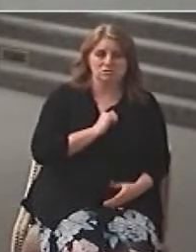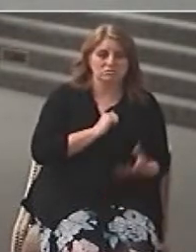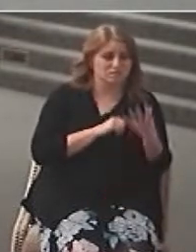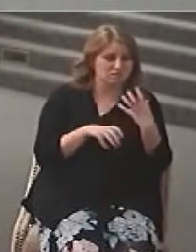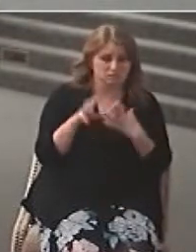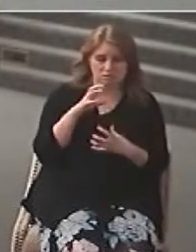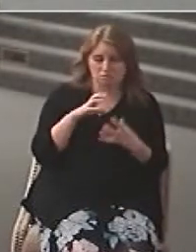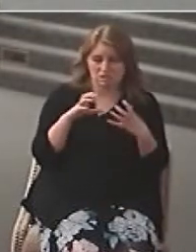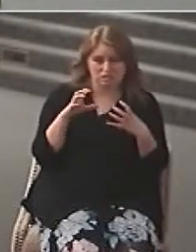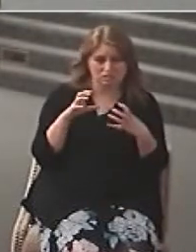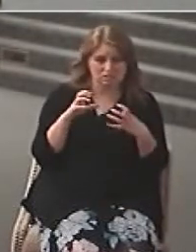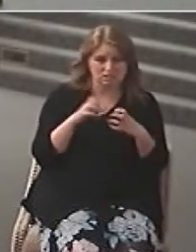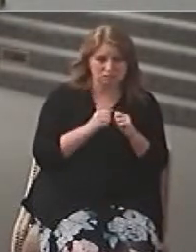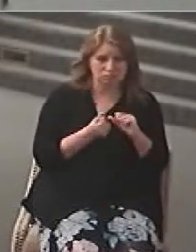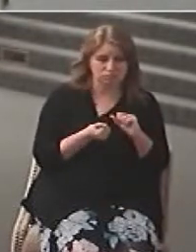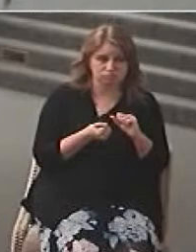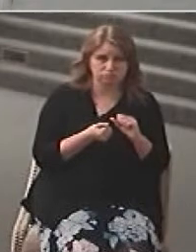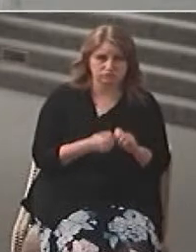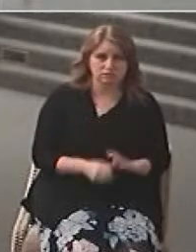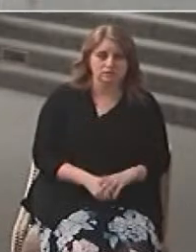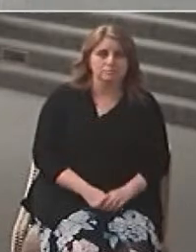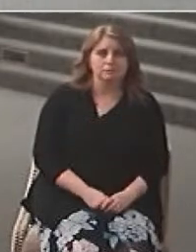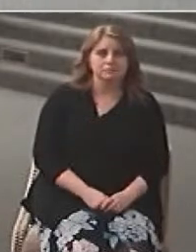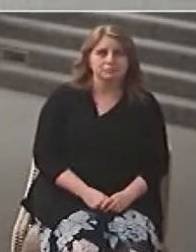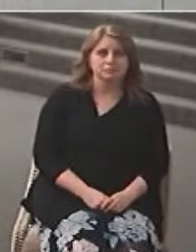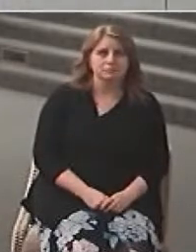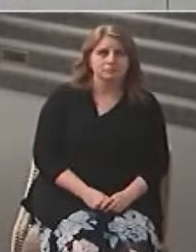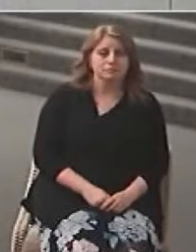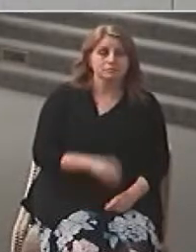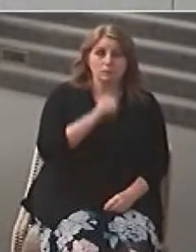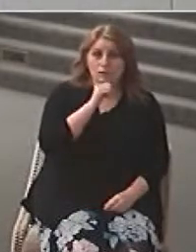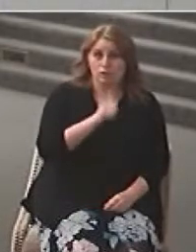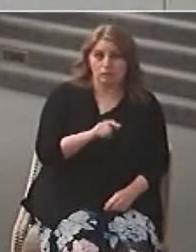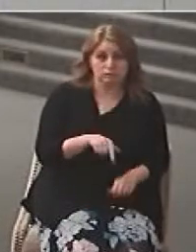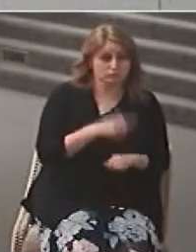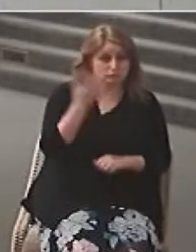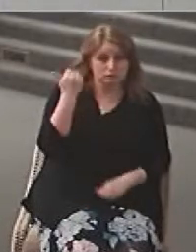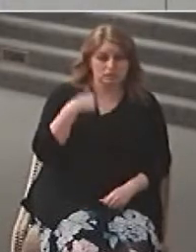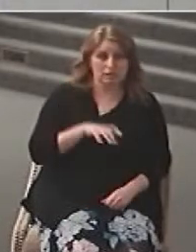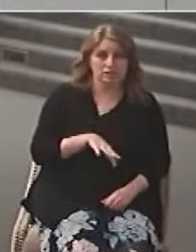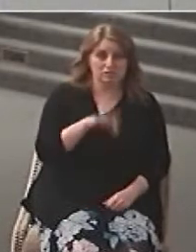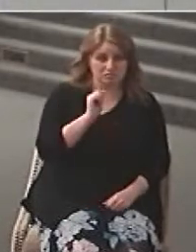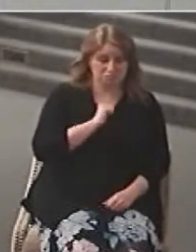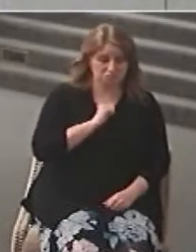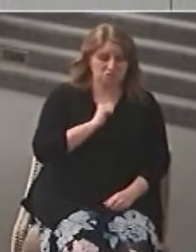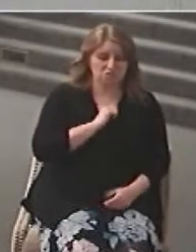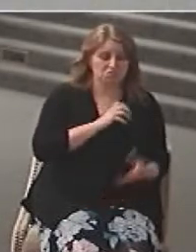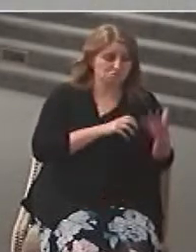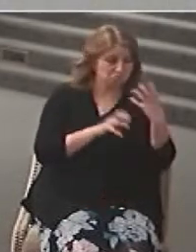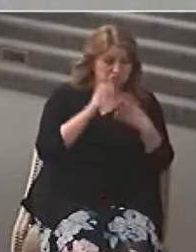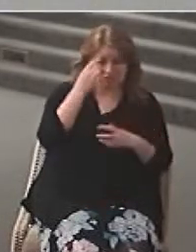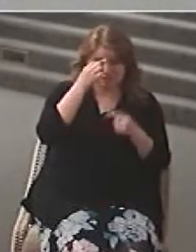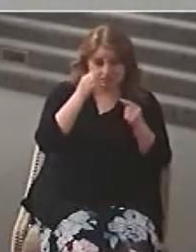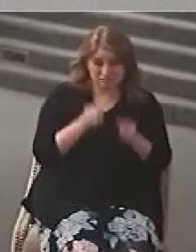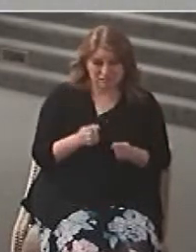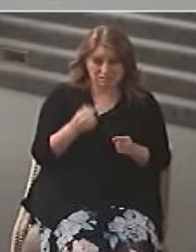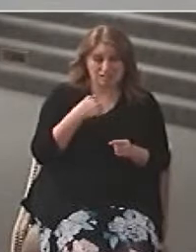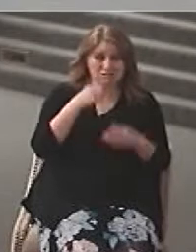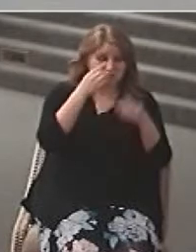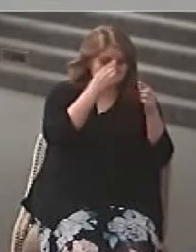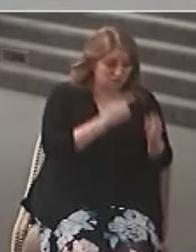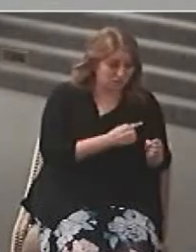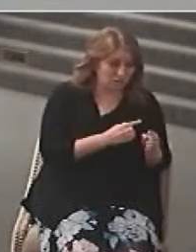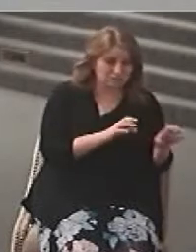I find myself in a mess. It wasn't long ago that I found myself in a mess. So the decisions that I made, the things that